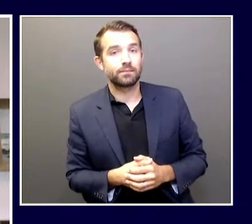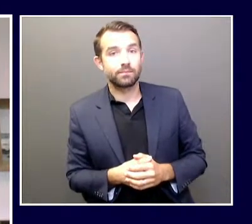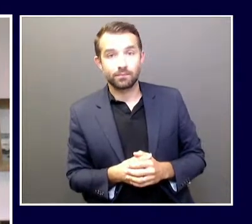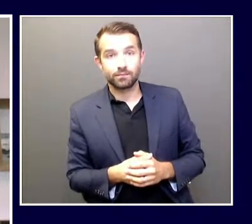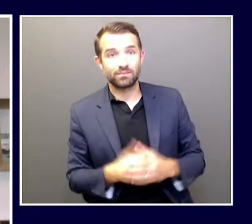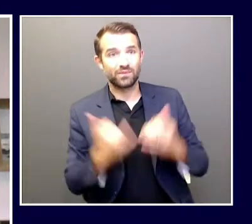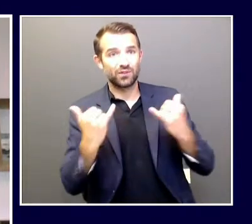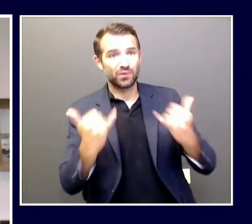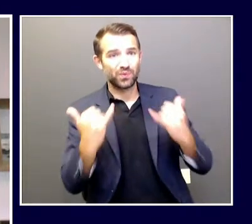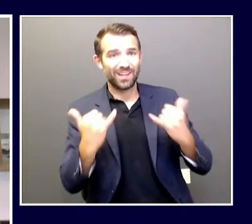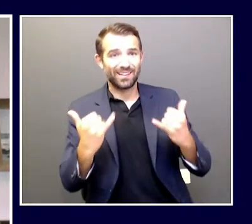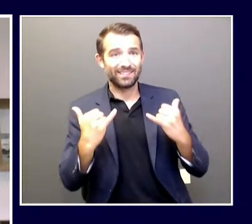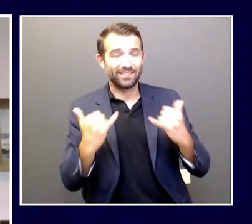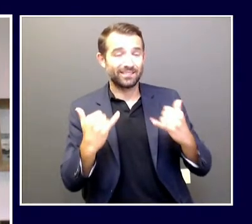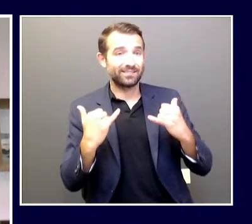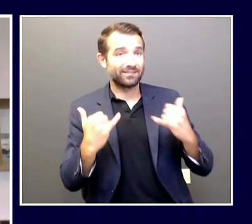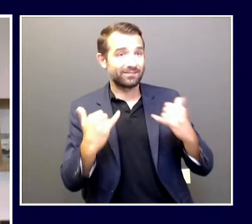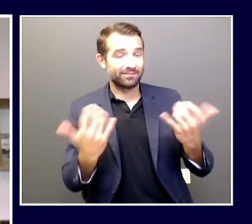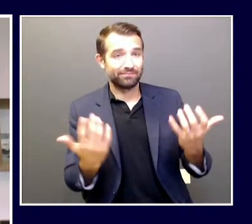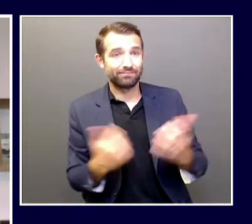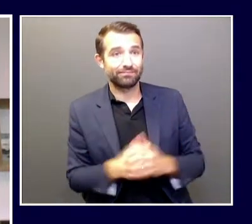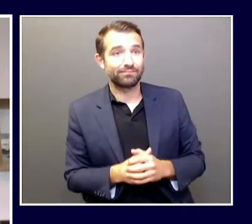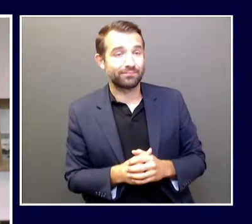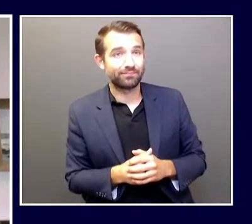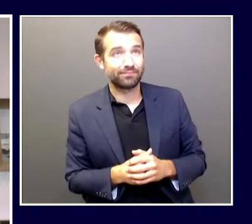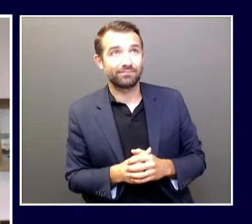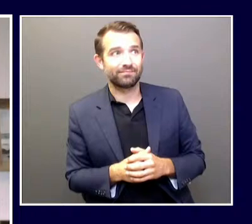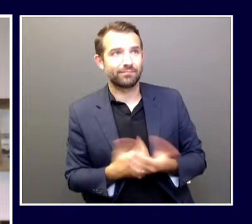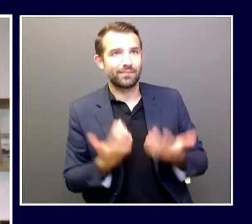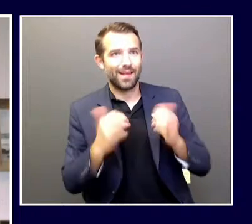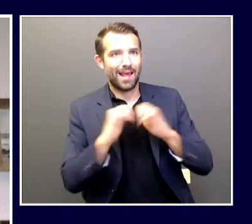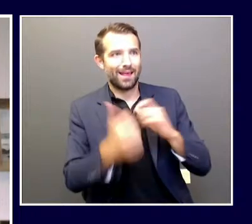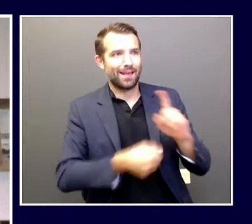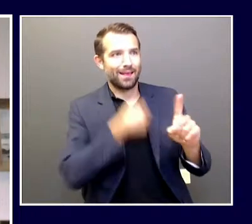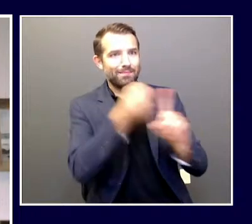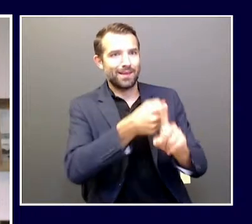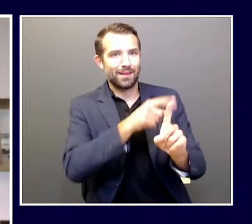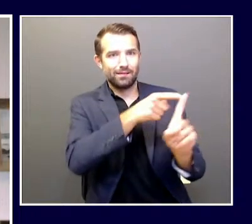now and what it means for you in your daily life.